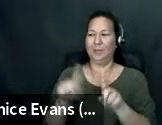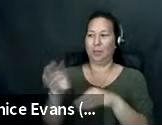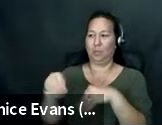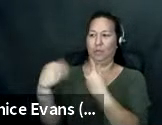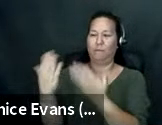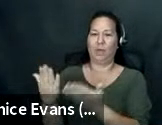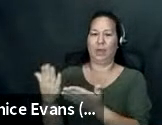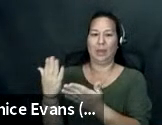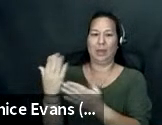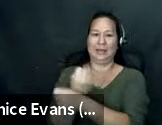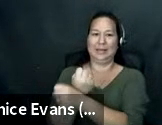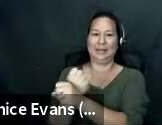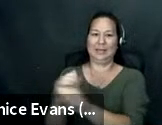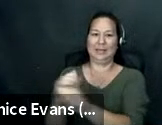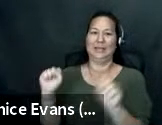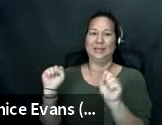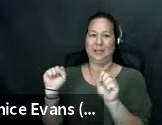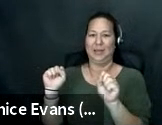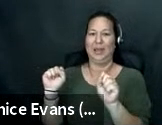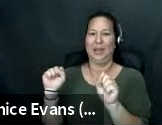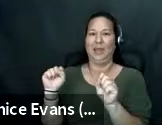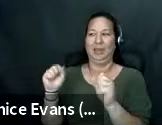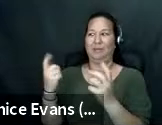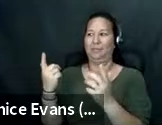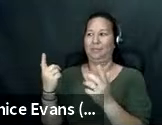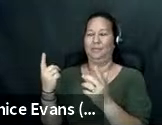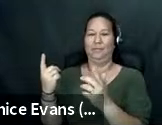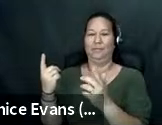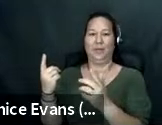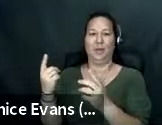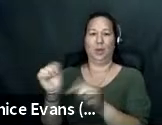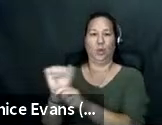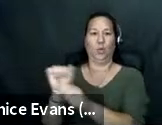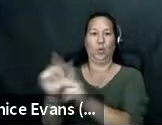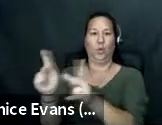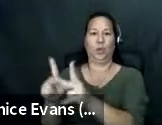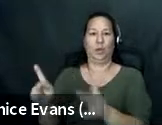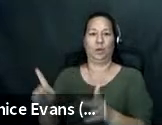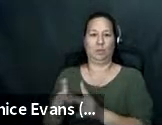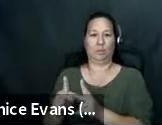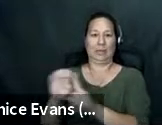that's why we're having this kind of a webinar, because there's a lot of nuances and complexities.